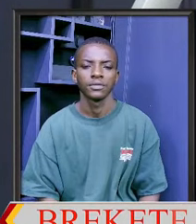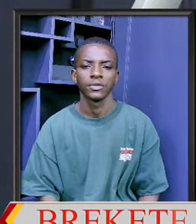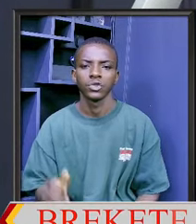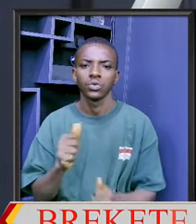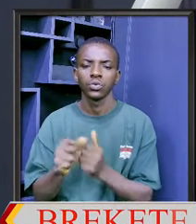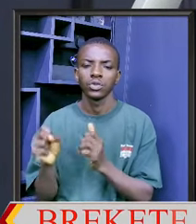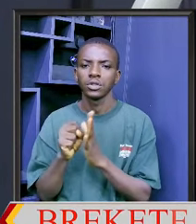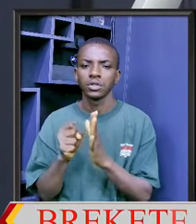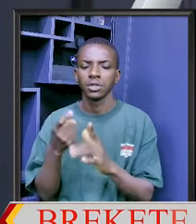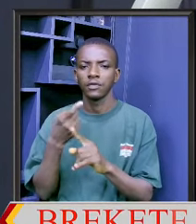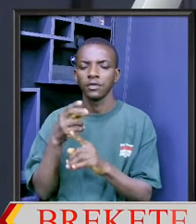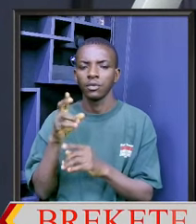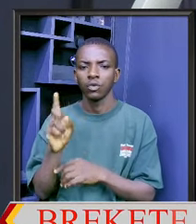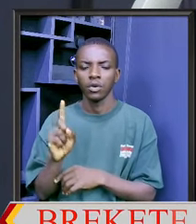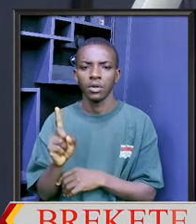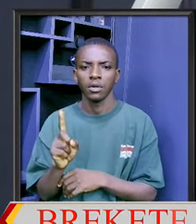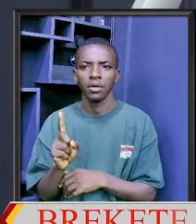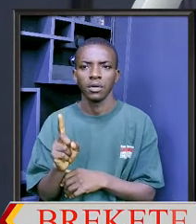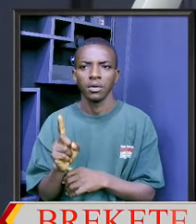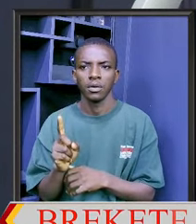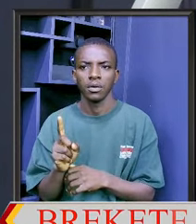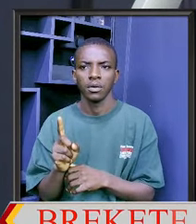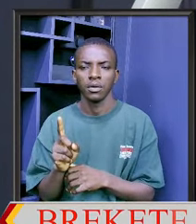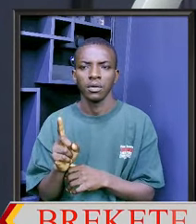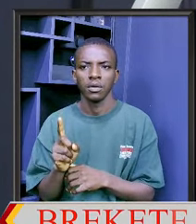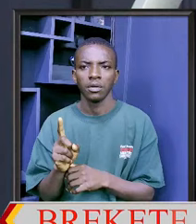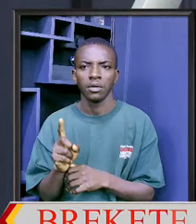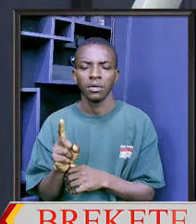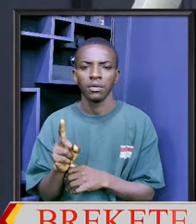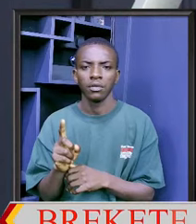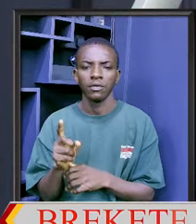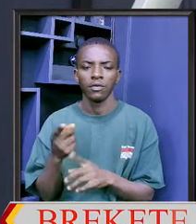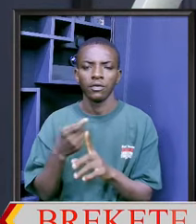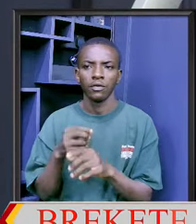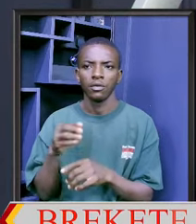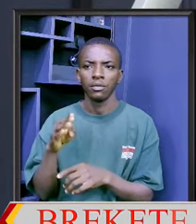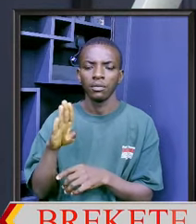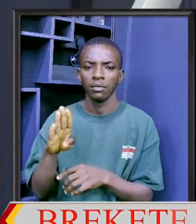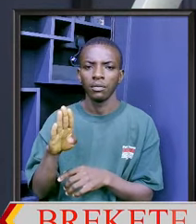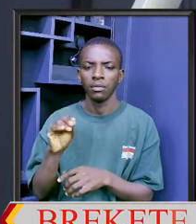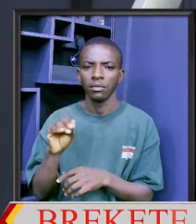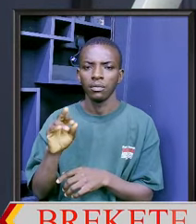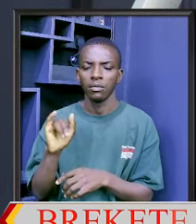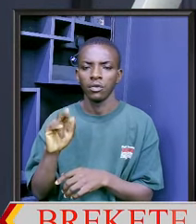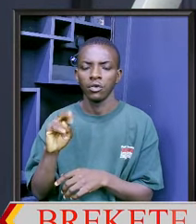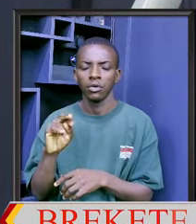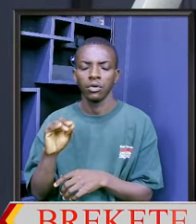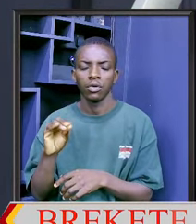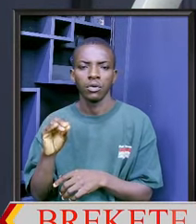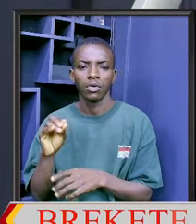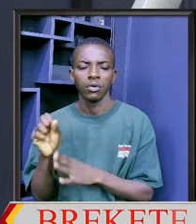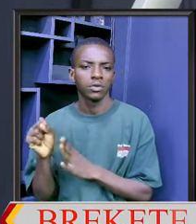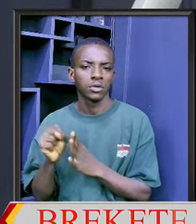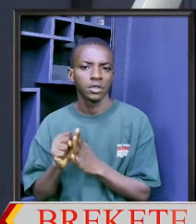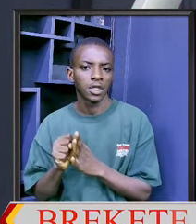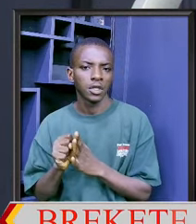Which state are you from? I'm from Borno. Borno, where in Borno?